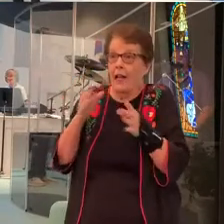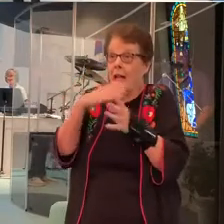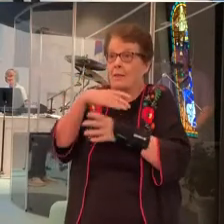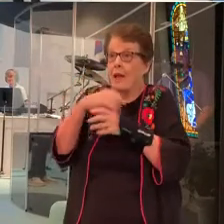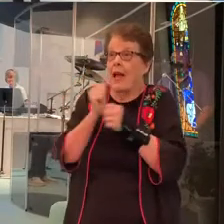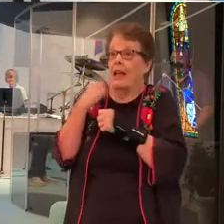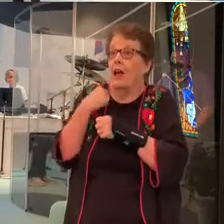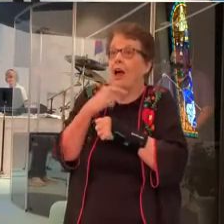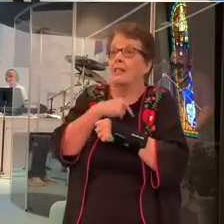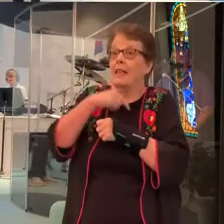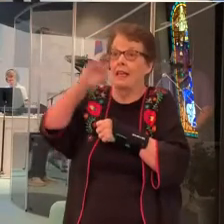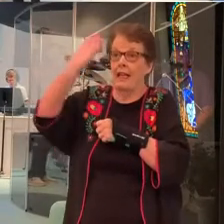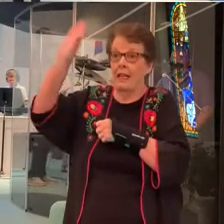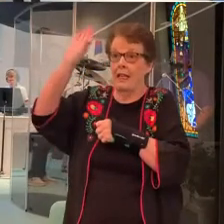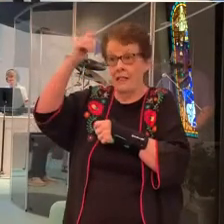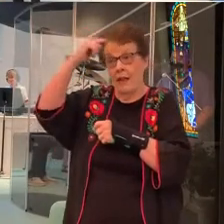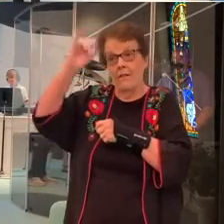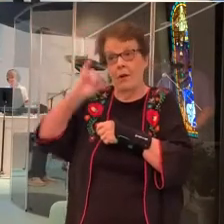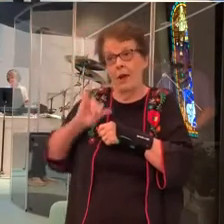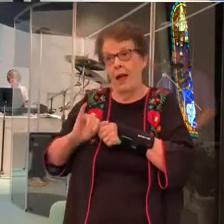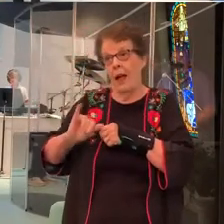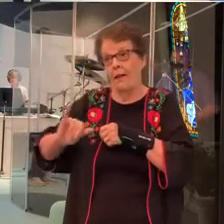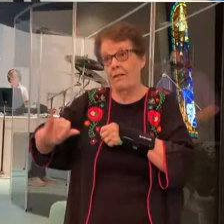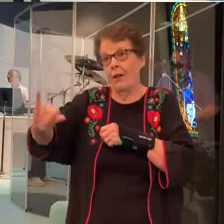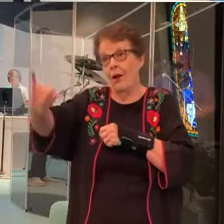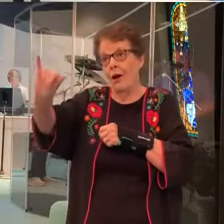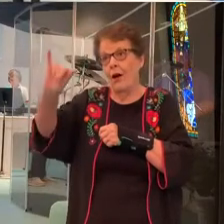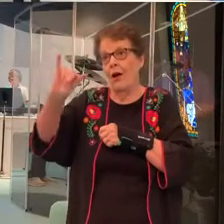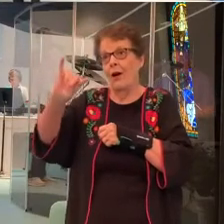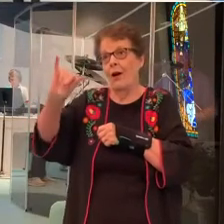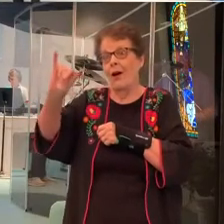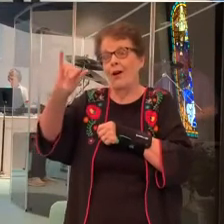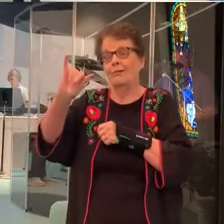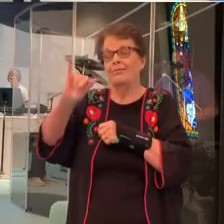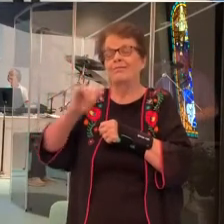God has made us his forever.